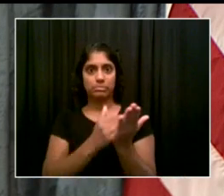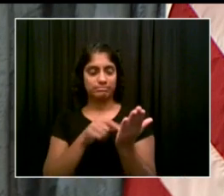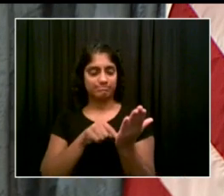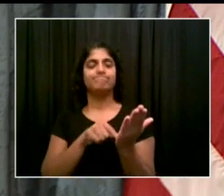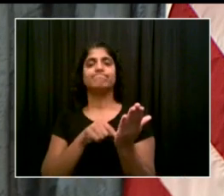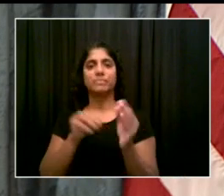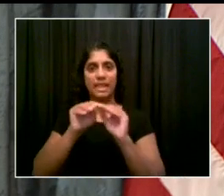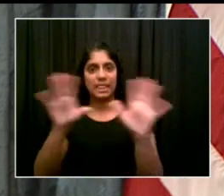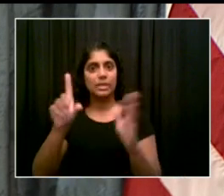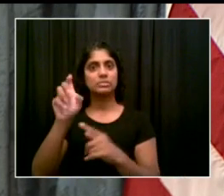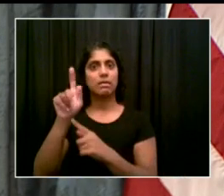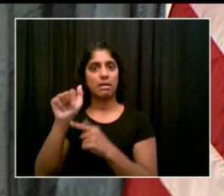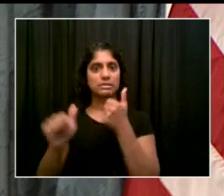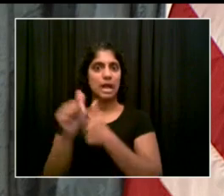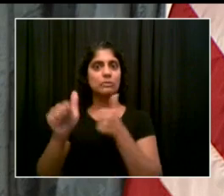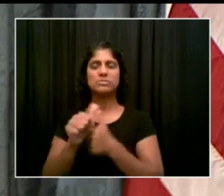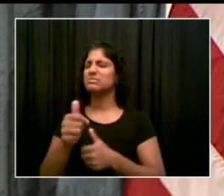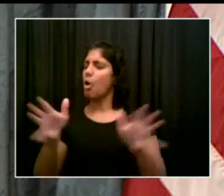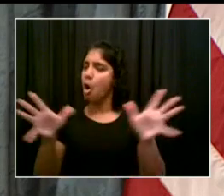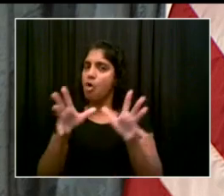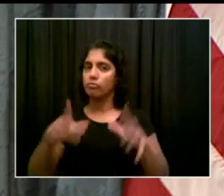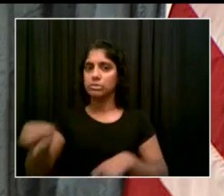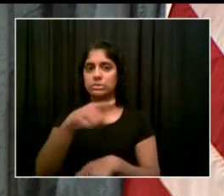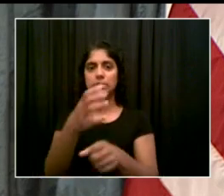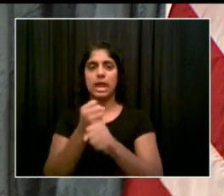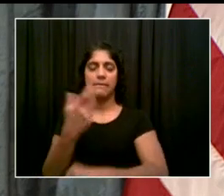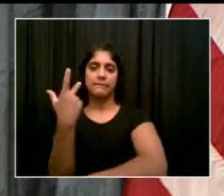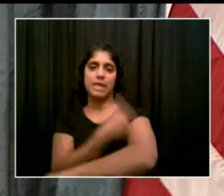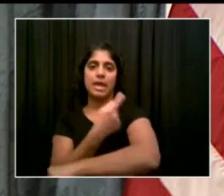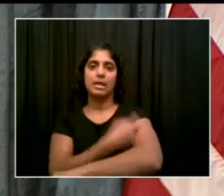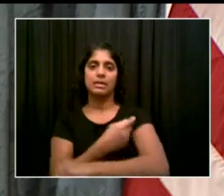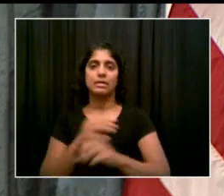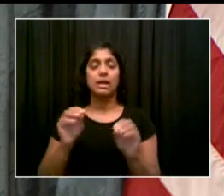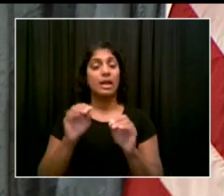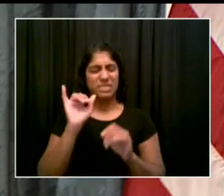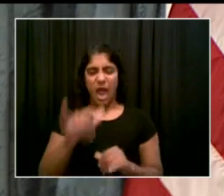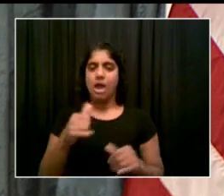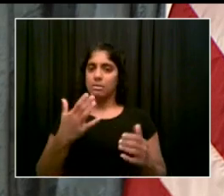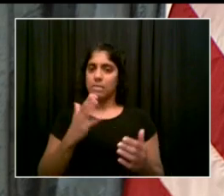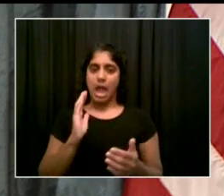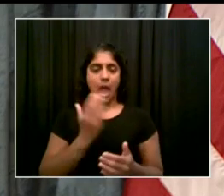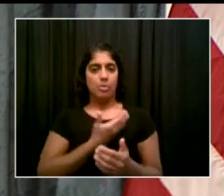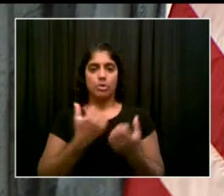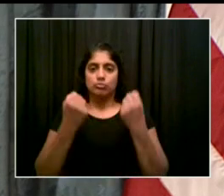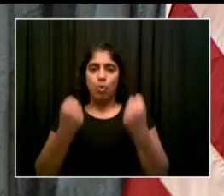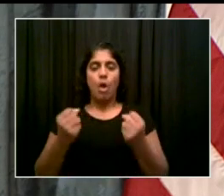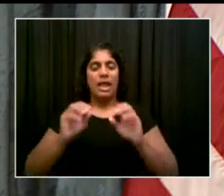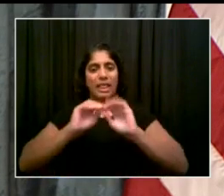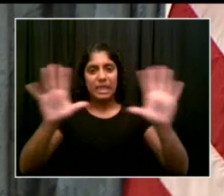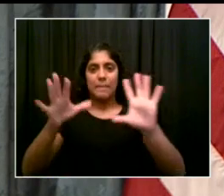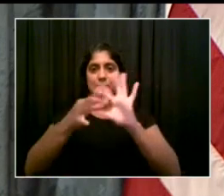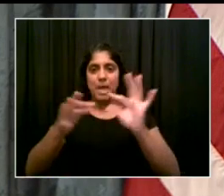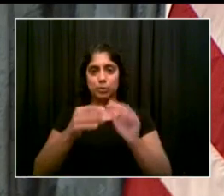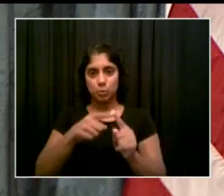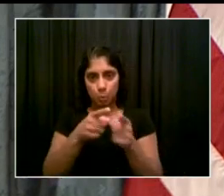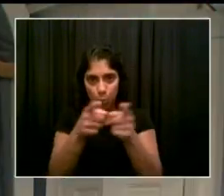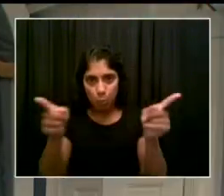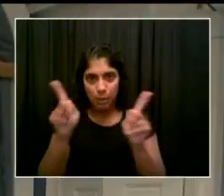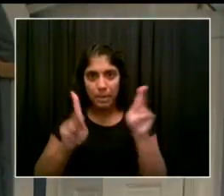best among them. And so we have to bring that into the fight against the coronavirus and center our strategy around